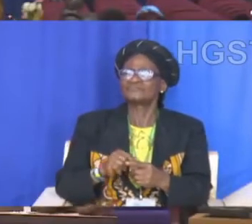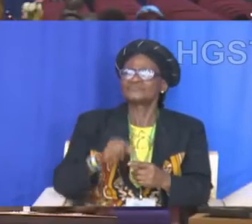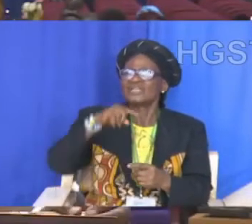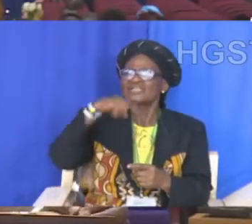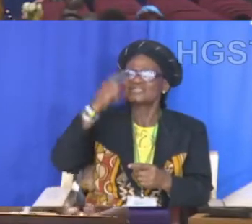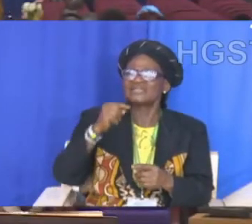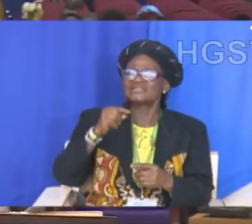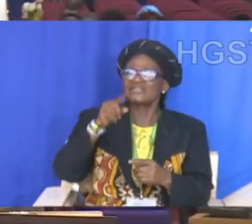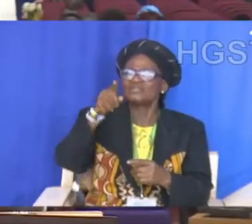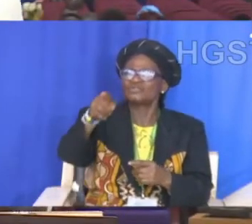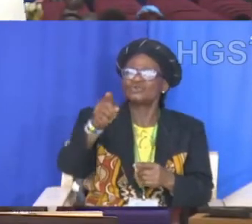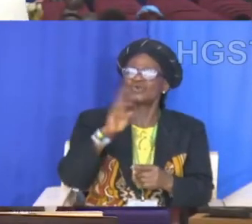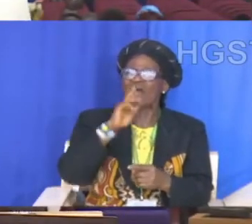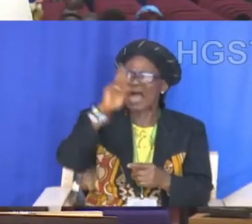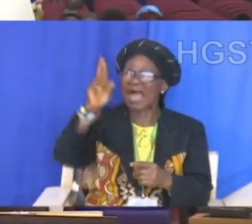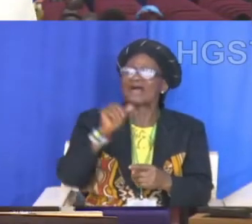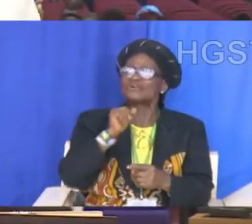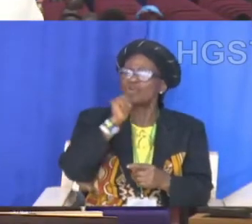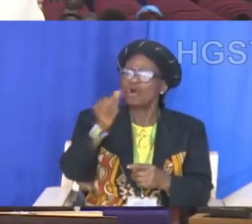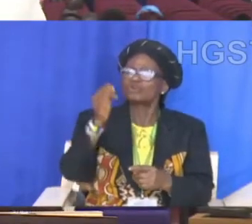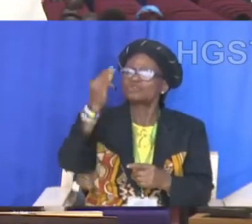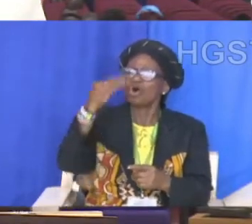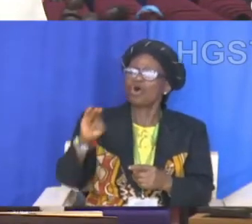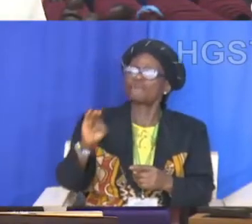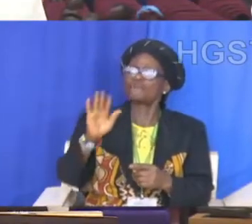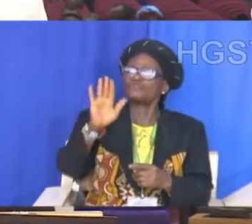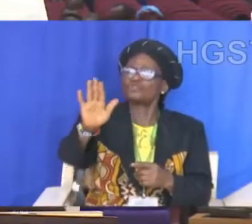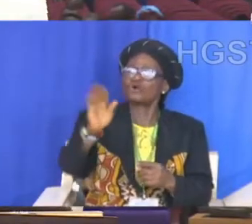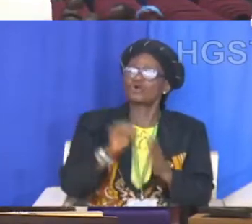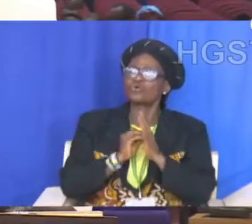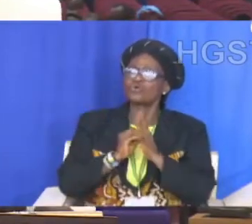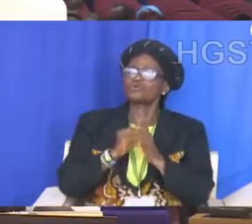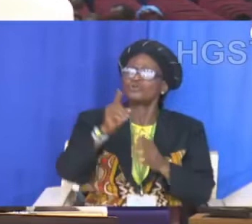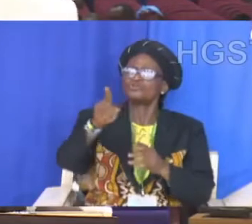Says you are not your own, you are bought.